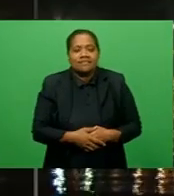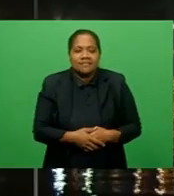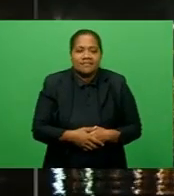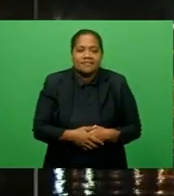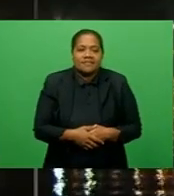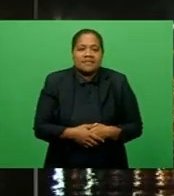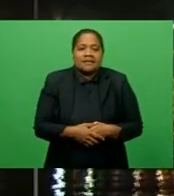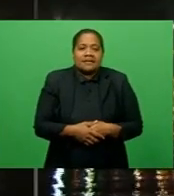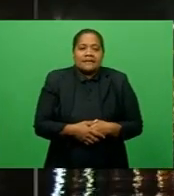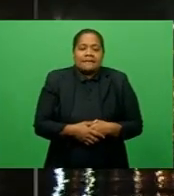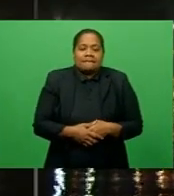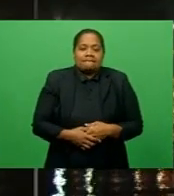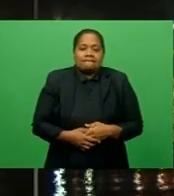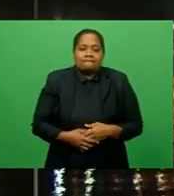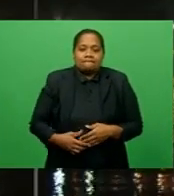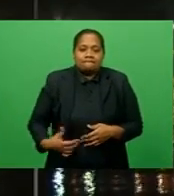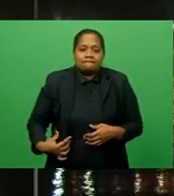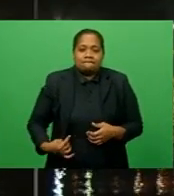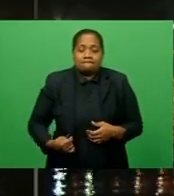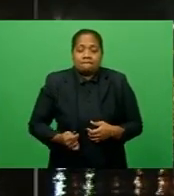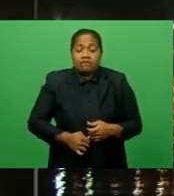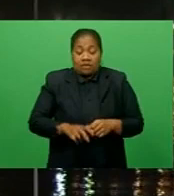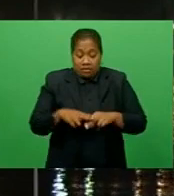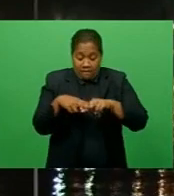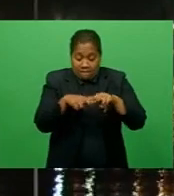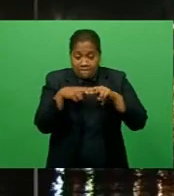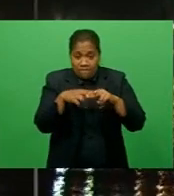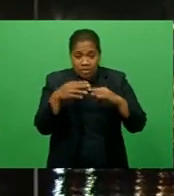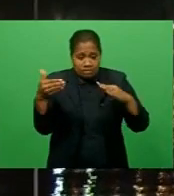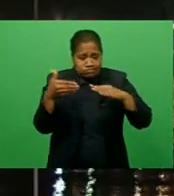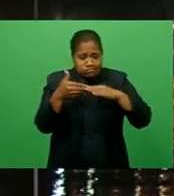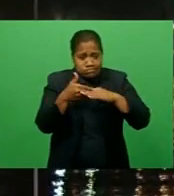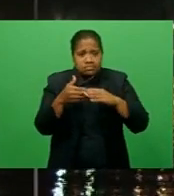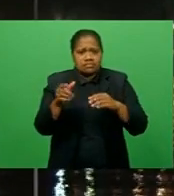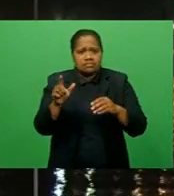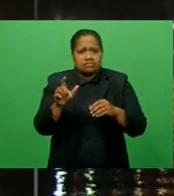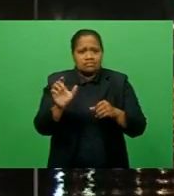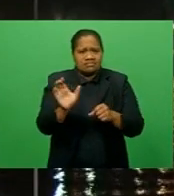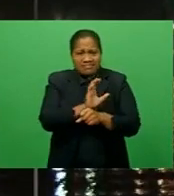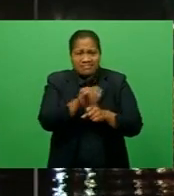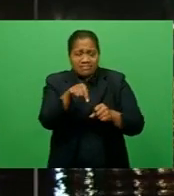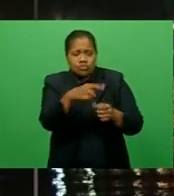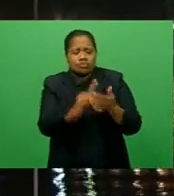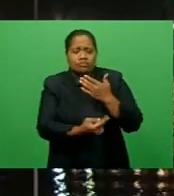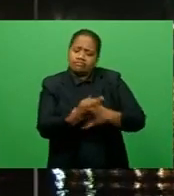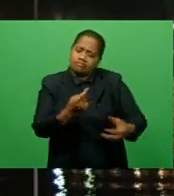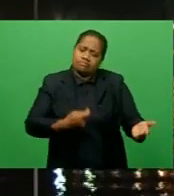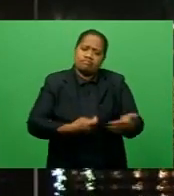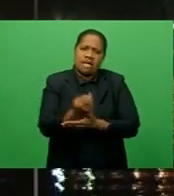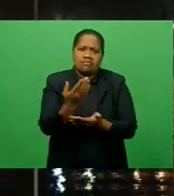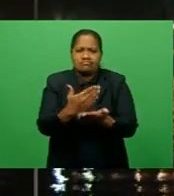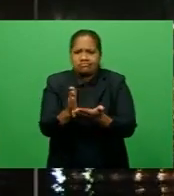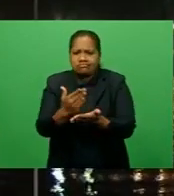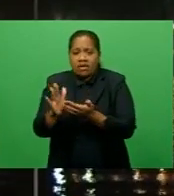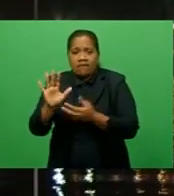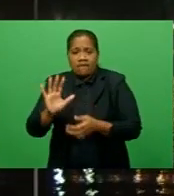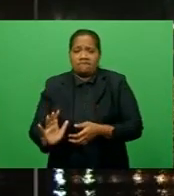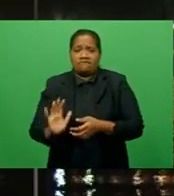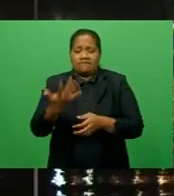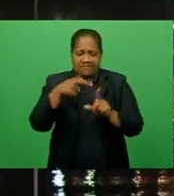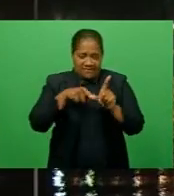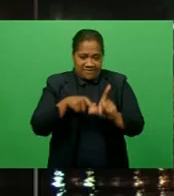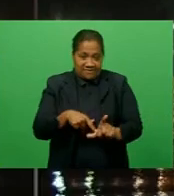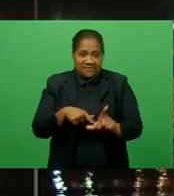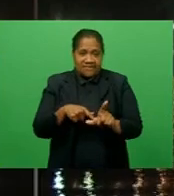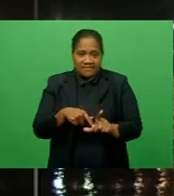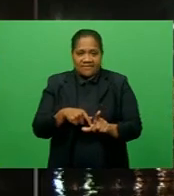News. The Fiji Ports Corporation Limited has paid out bonuses and dividends for the 5th consecutive year since